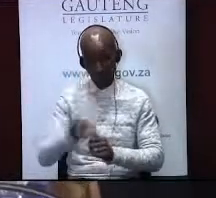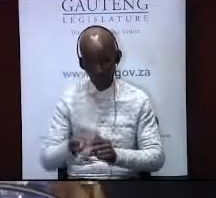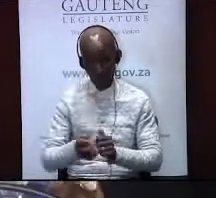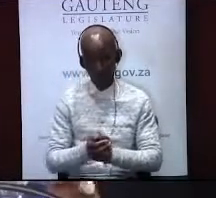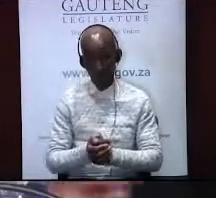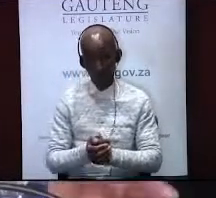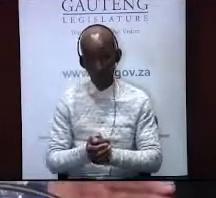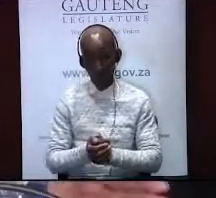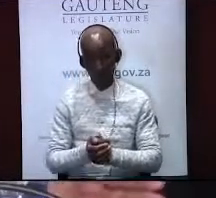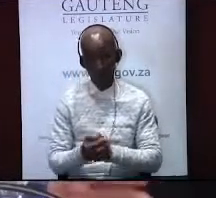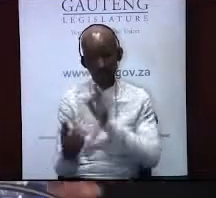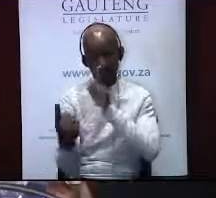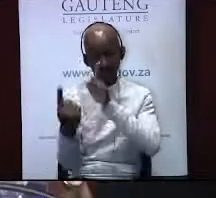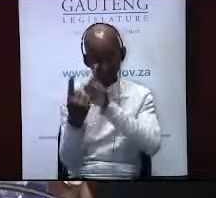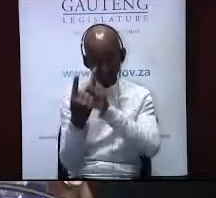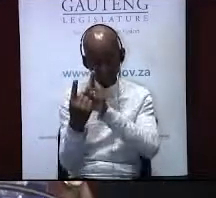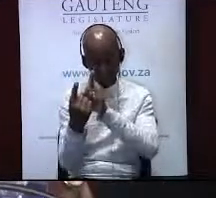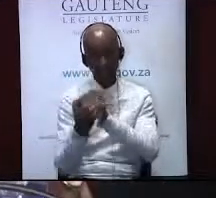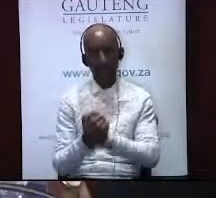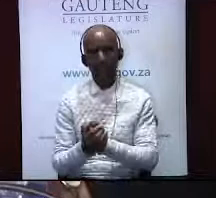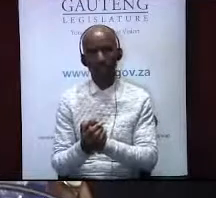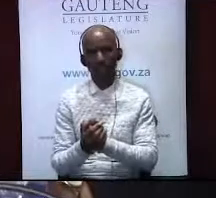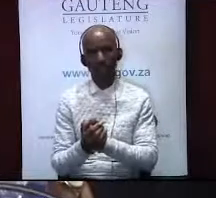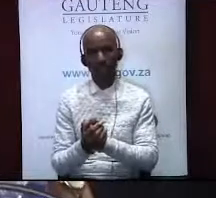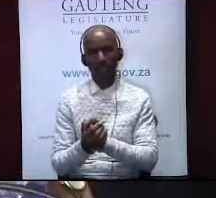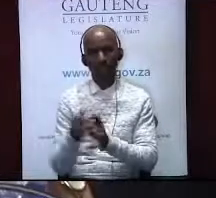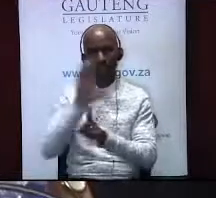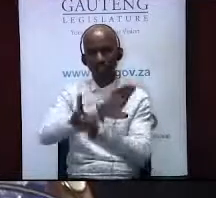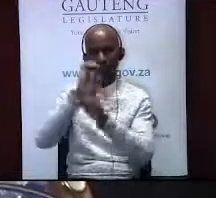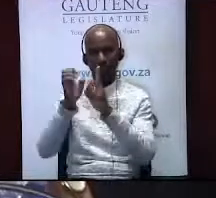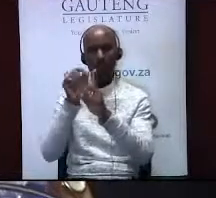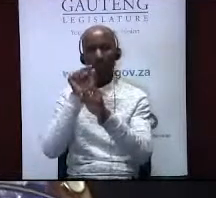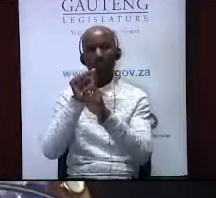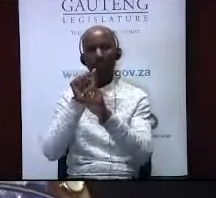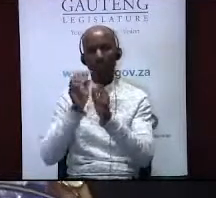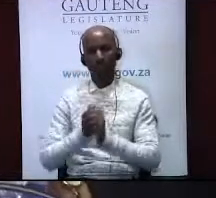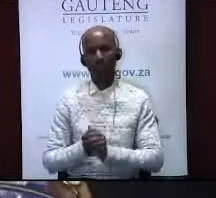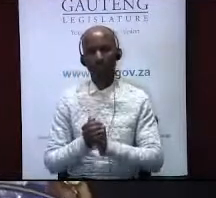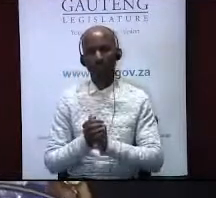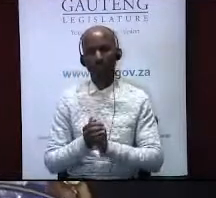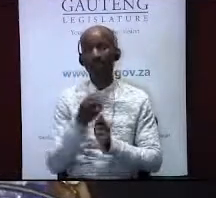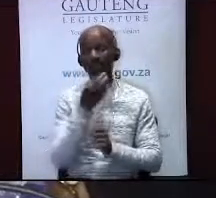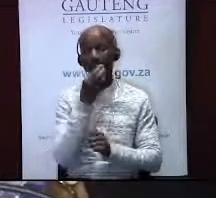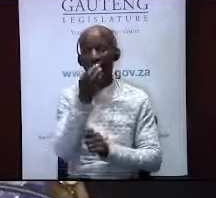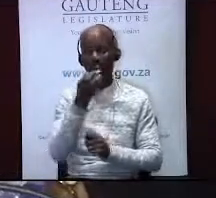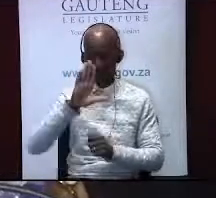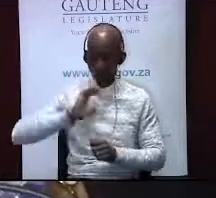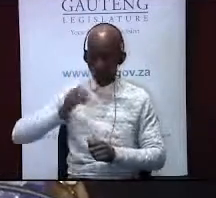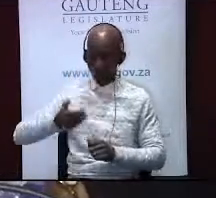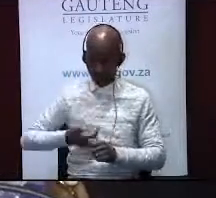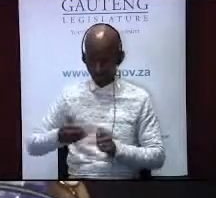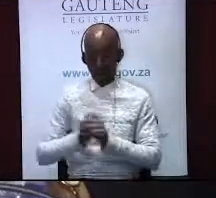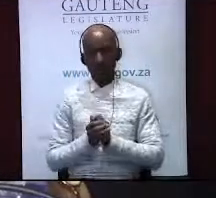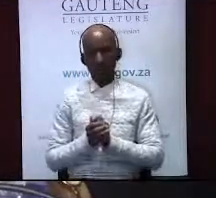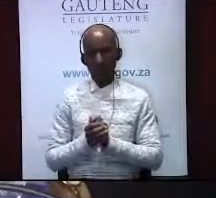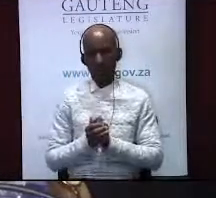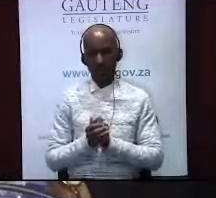to confront the situation. But these women were virtuous.